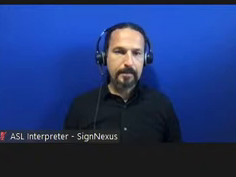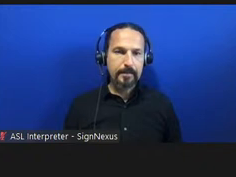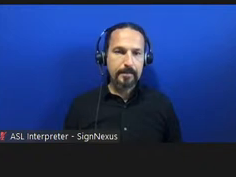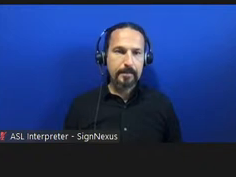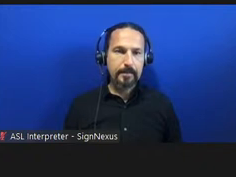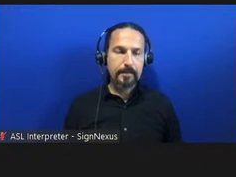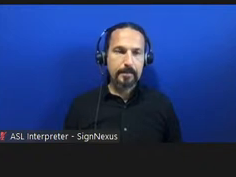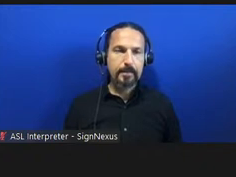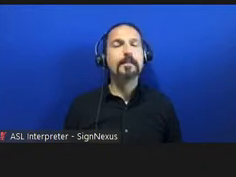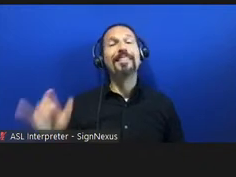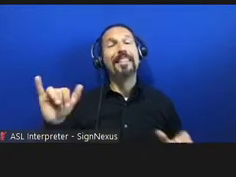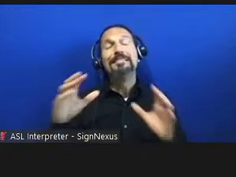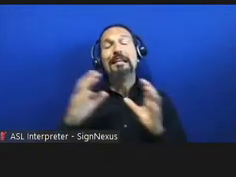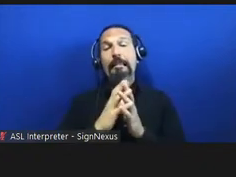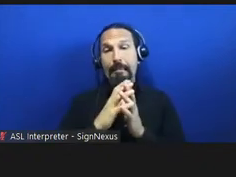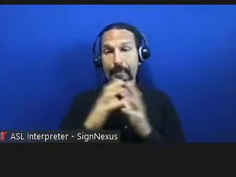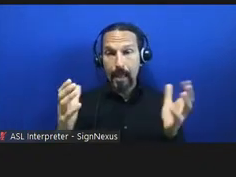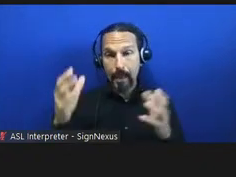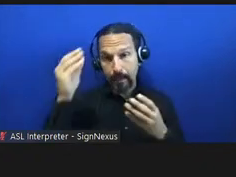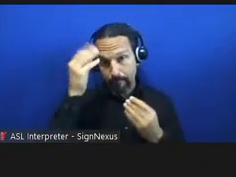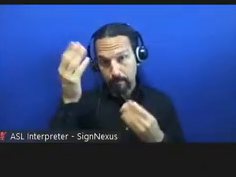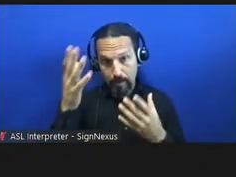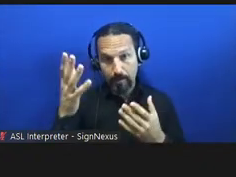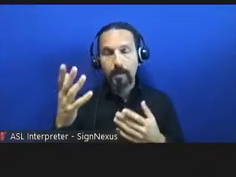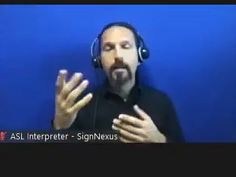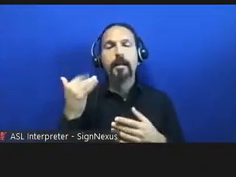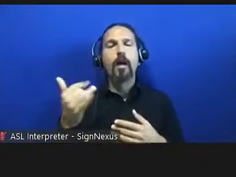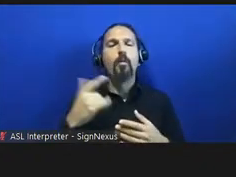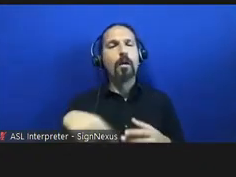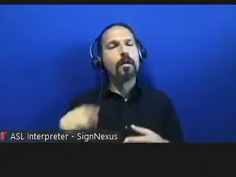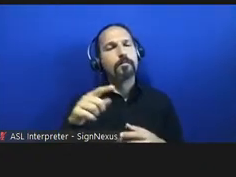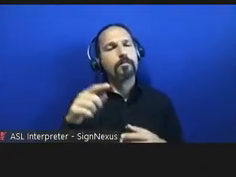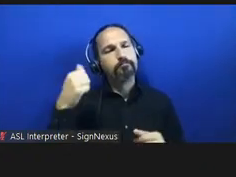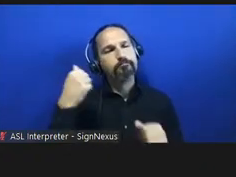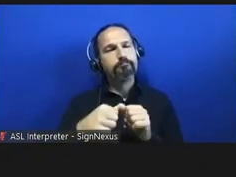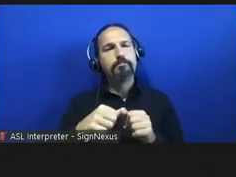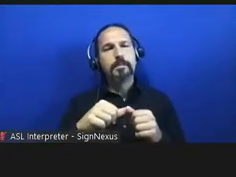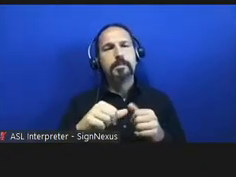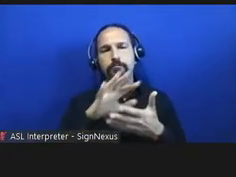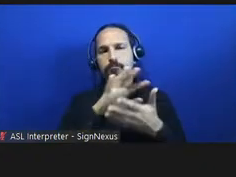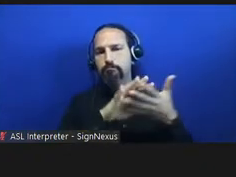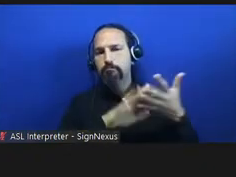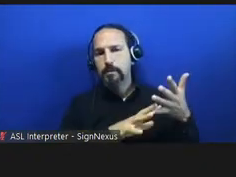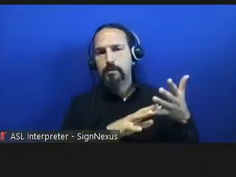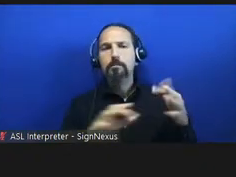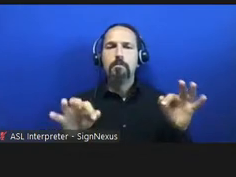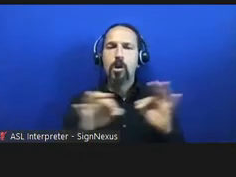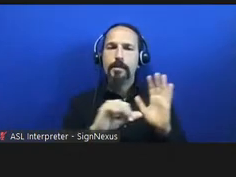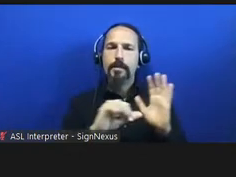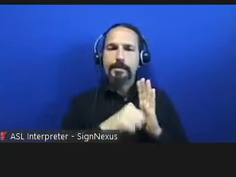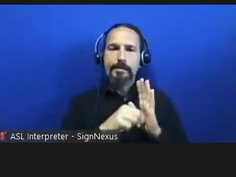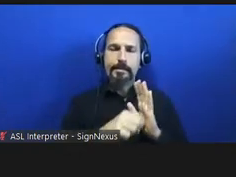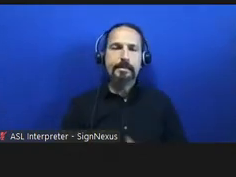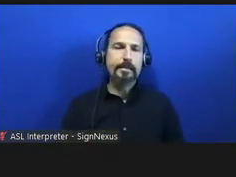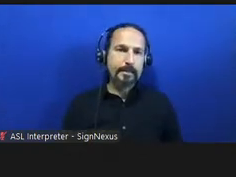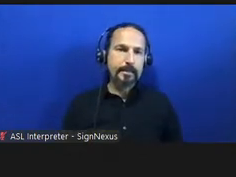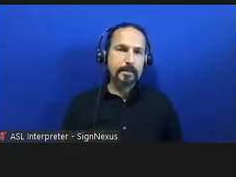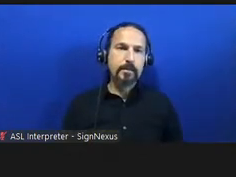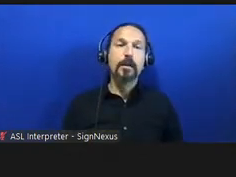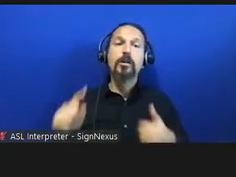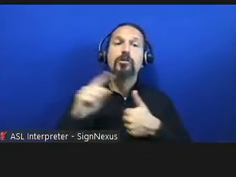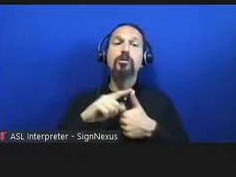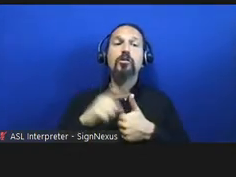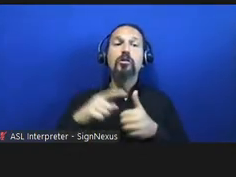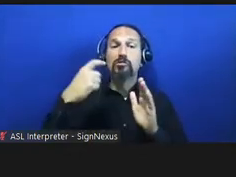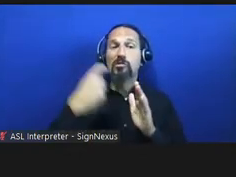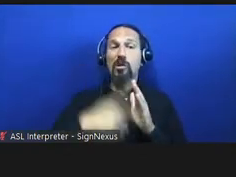so that was a lot of information and so I'd like to leave you with some key takeaways first and foremost tolling the